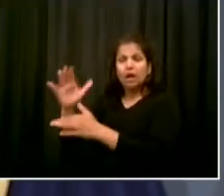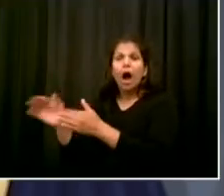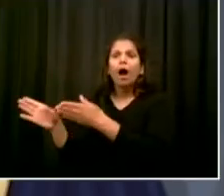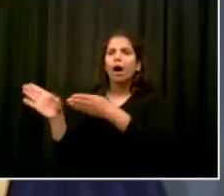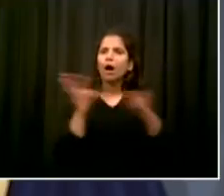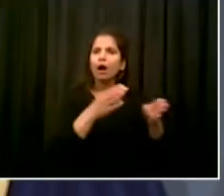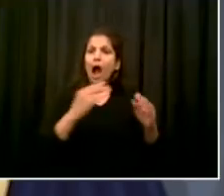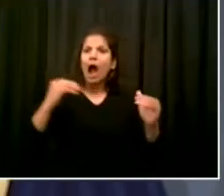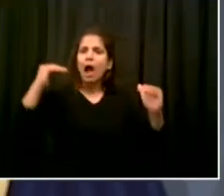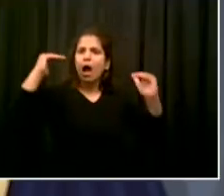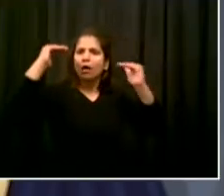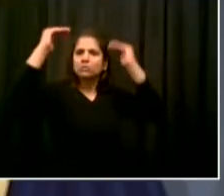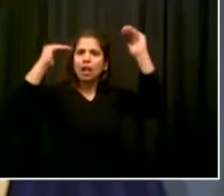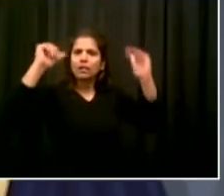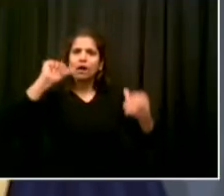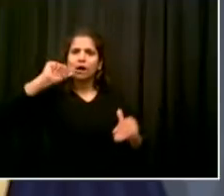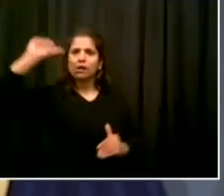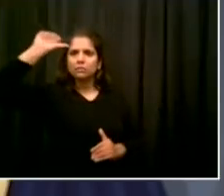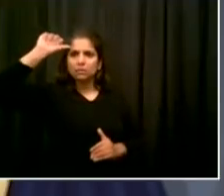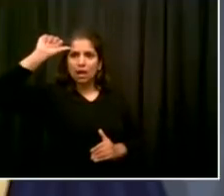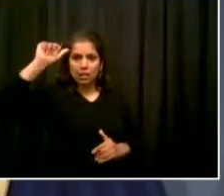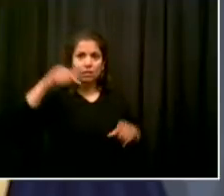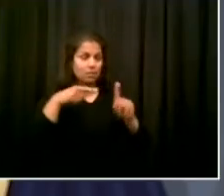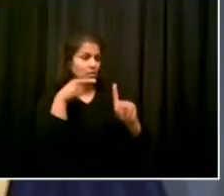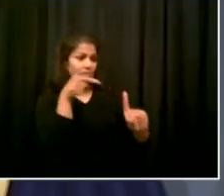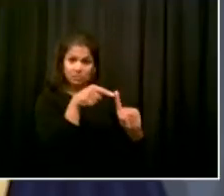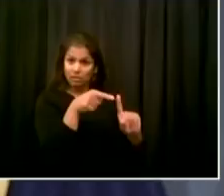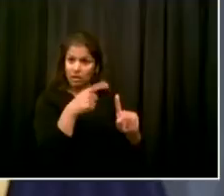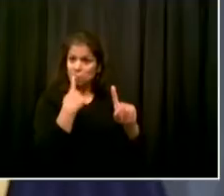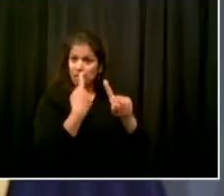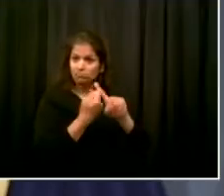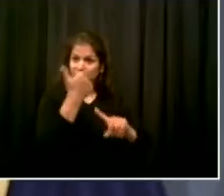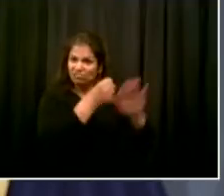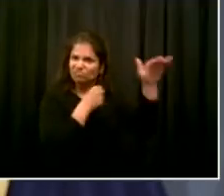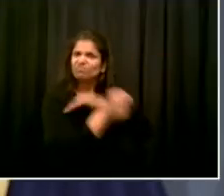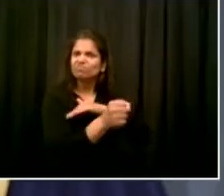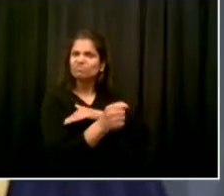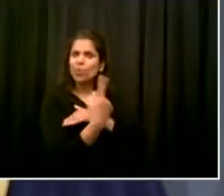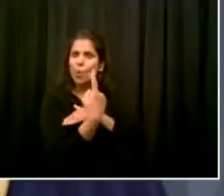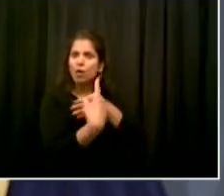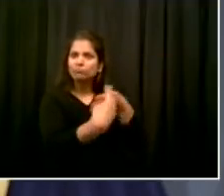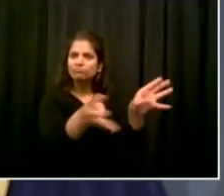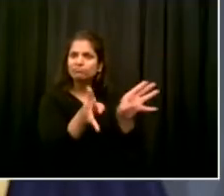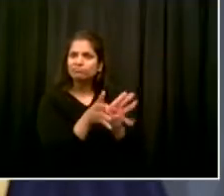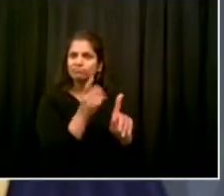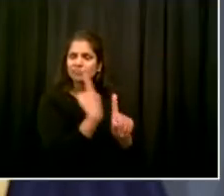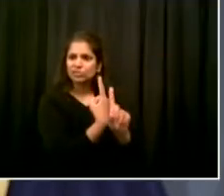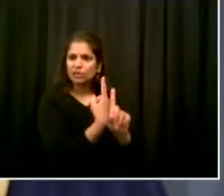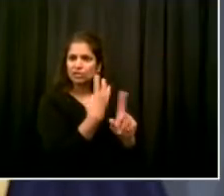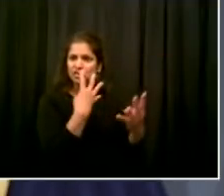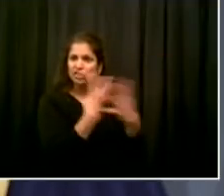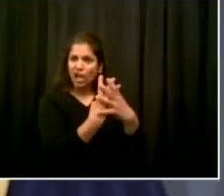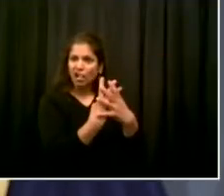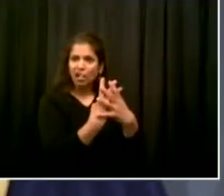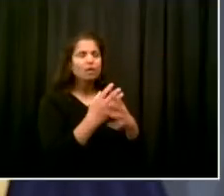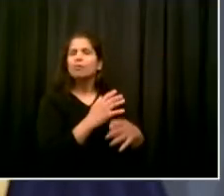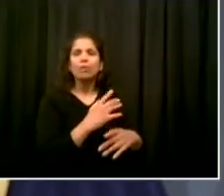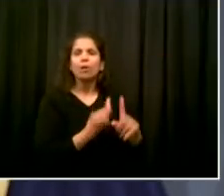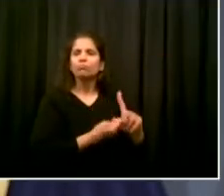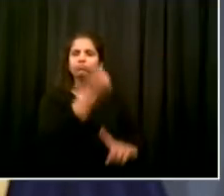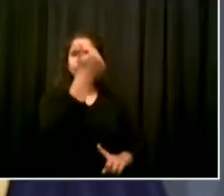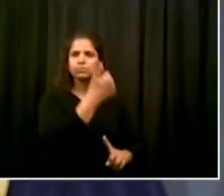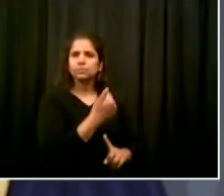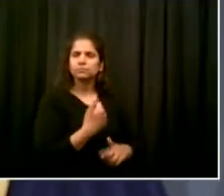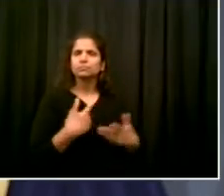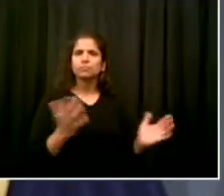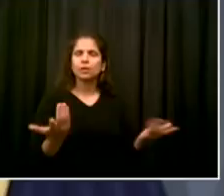solitary, and we kept raising that age up, as you said. And I believe it was the morally right thing to do, and I believe we've